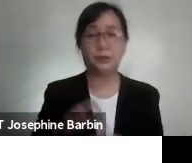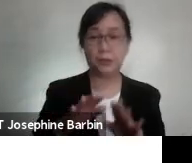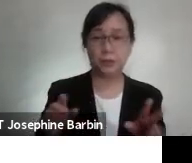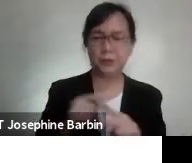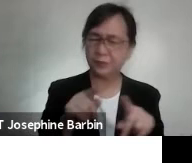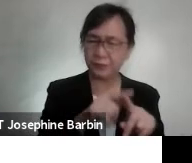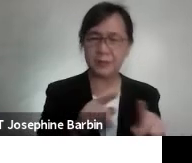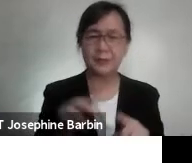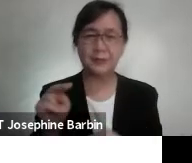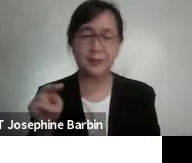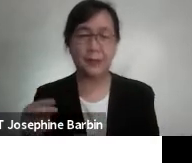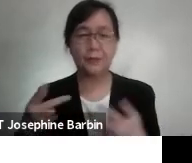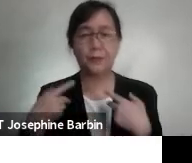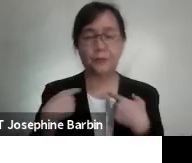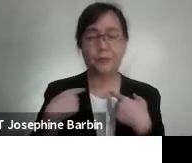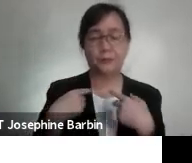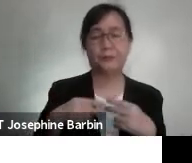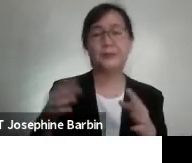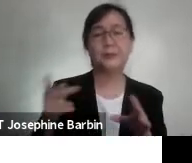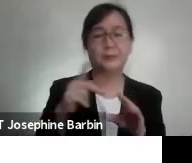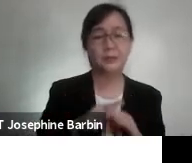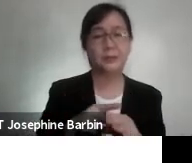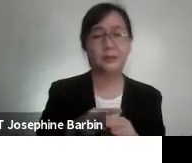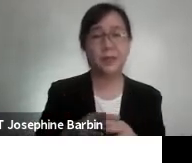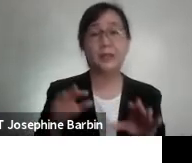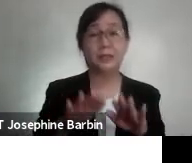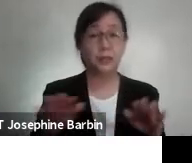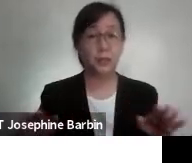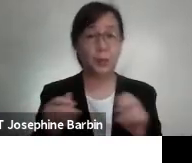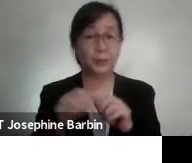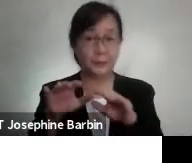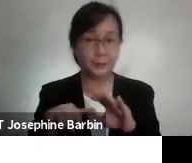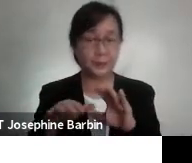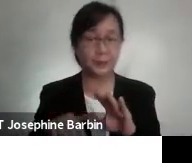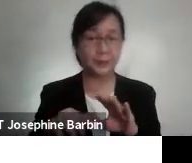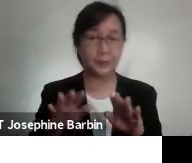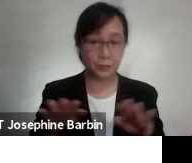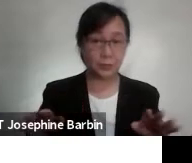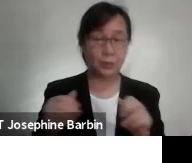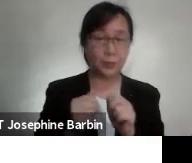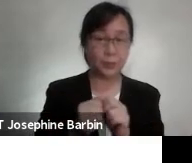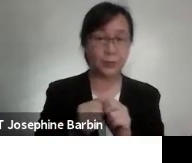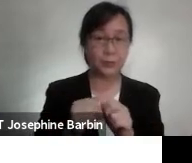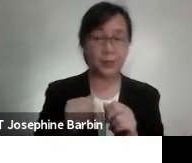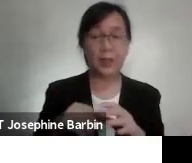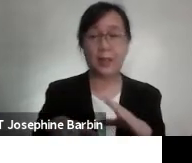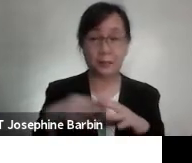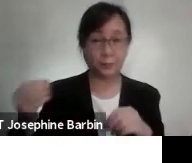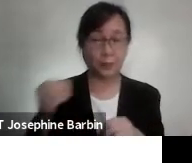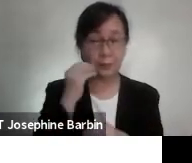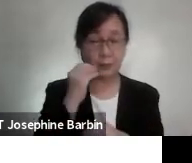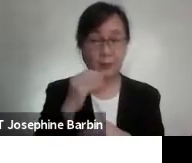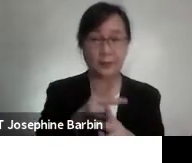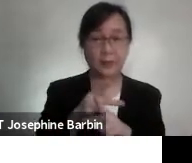and experiences participated, including children living with disabilities, children living in out-of-home care, and